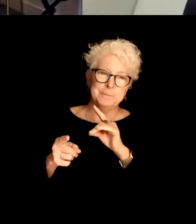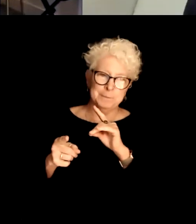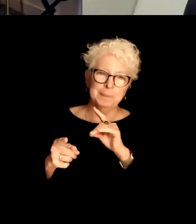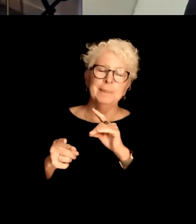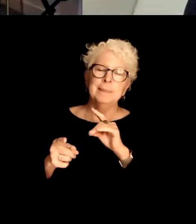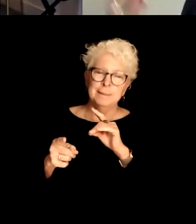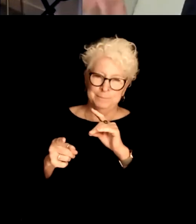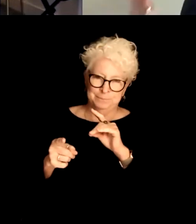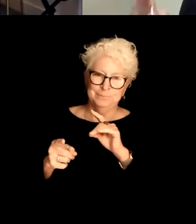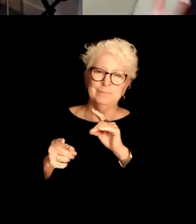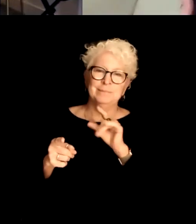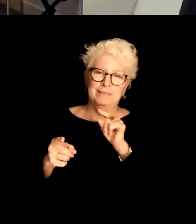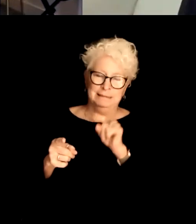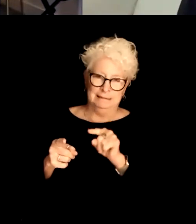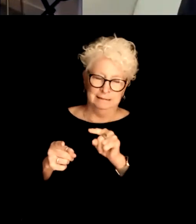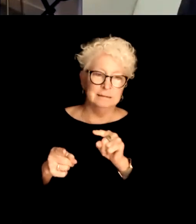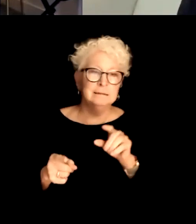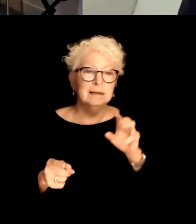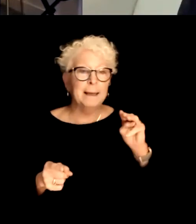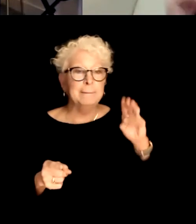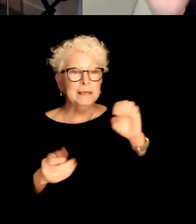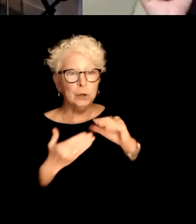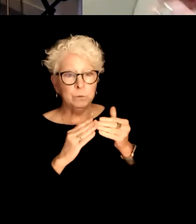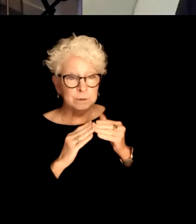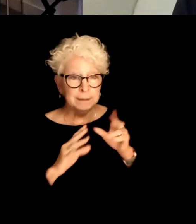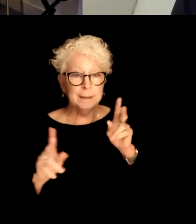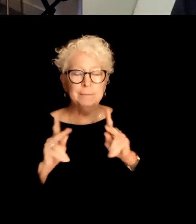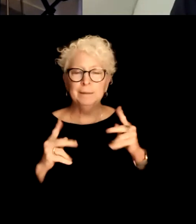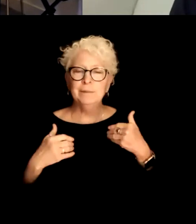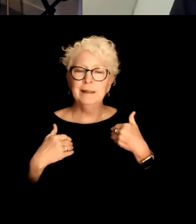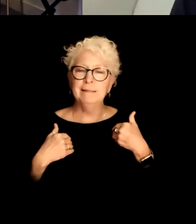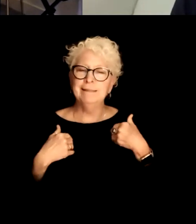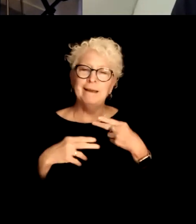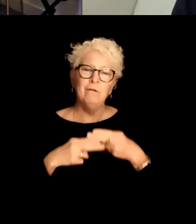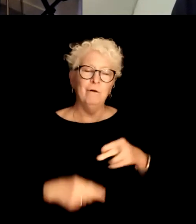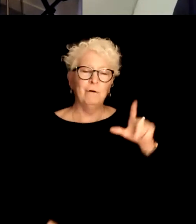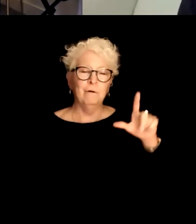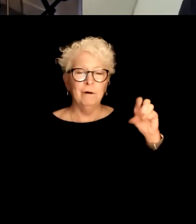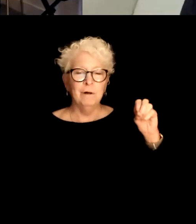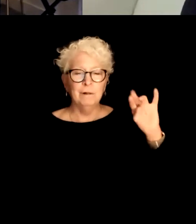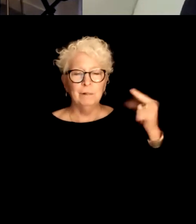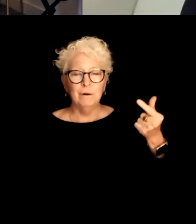ME/CFS communities, there's been an influx of folks with that they're calling long haulers or long COVID,